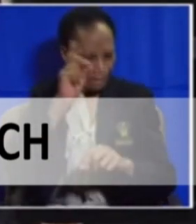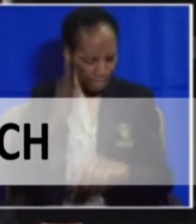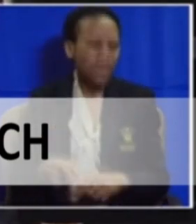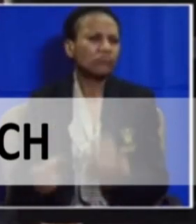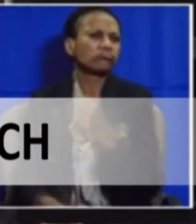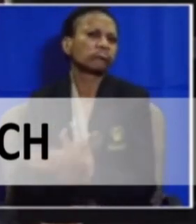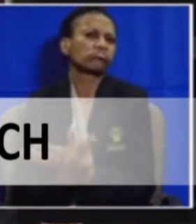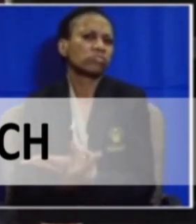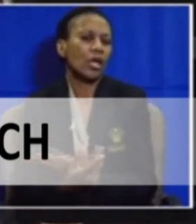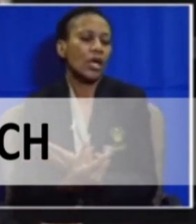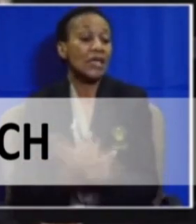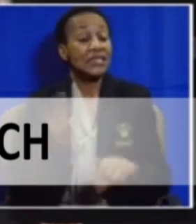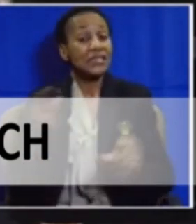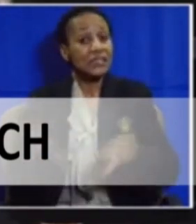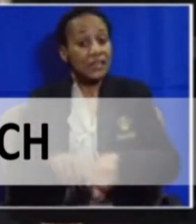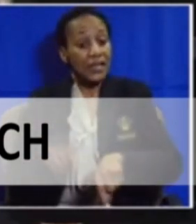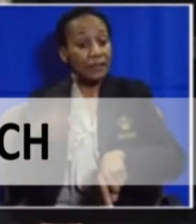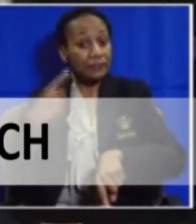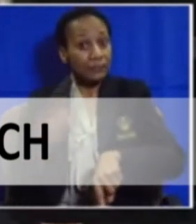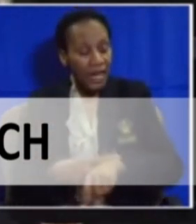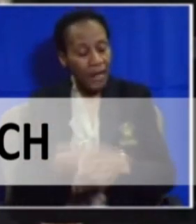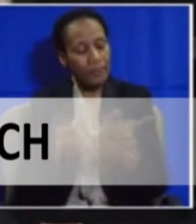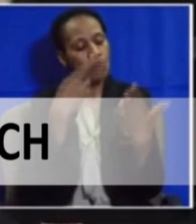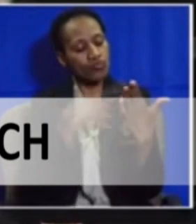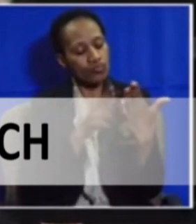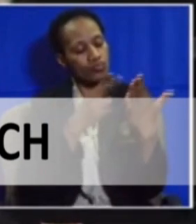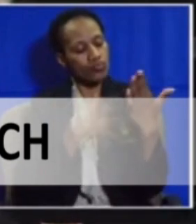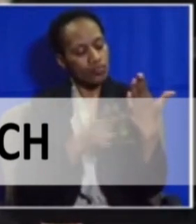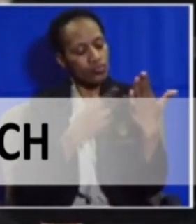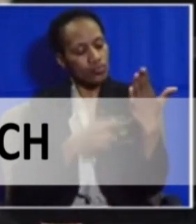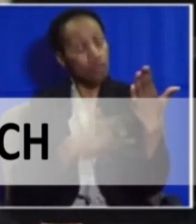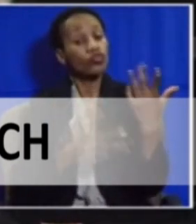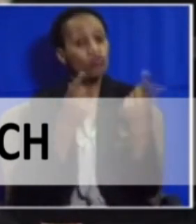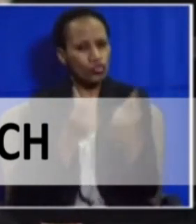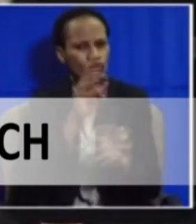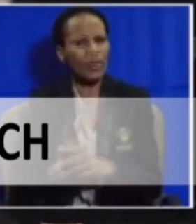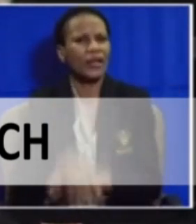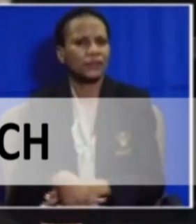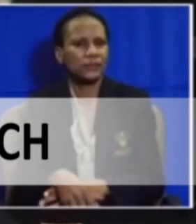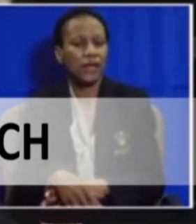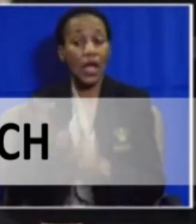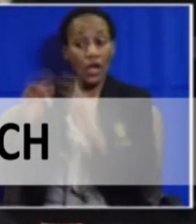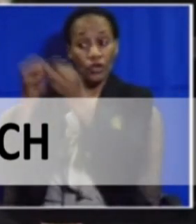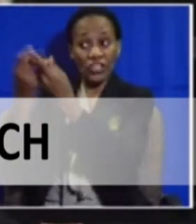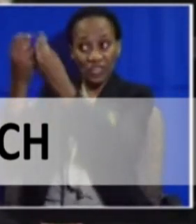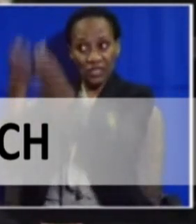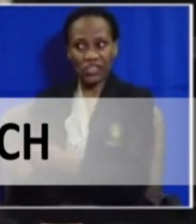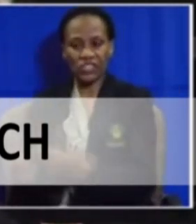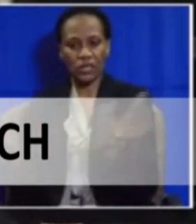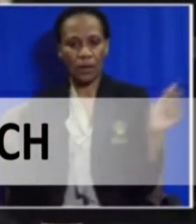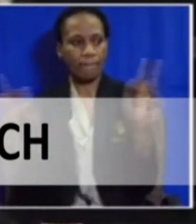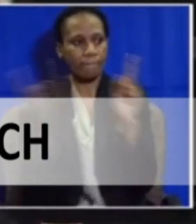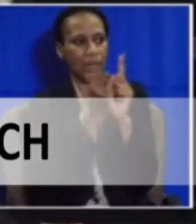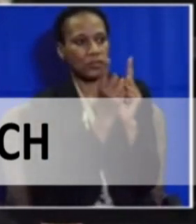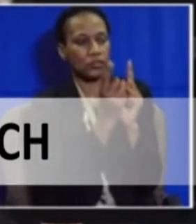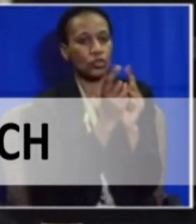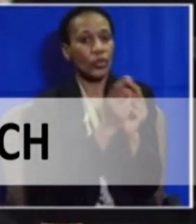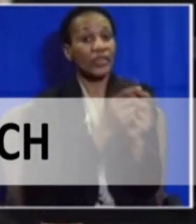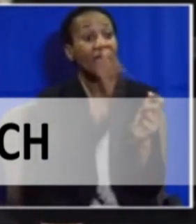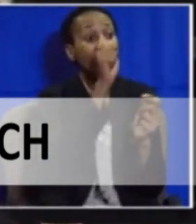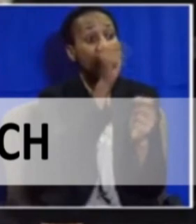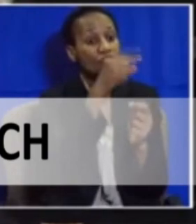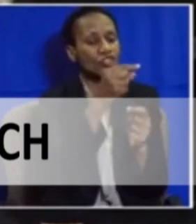audited or as irregular expenditure. The National Treasury is engaging with Auditor General to continue to